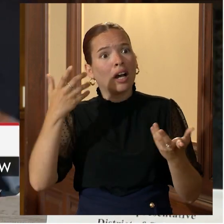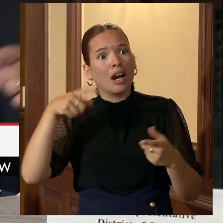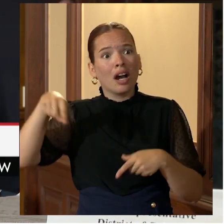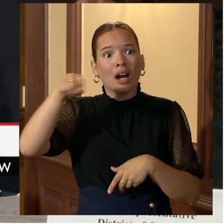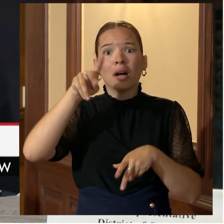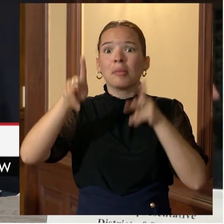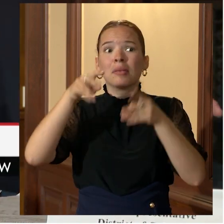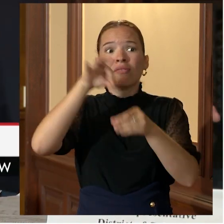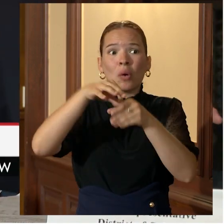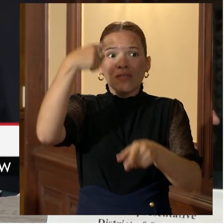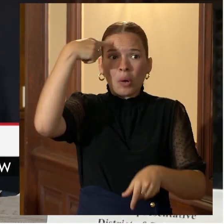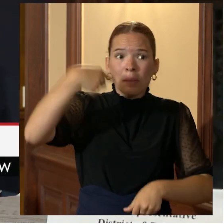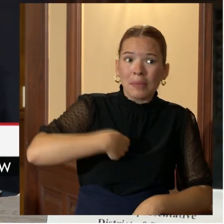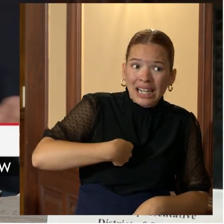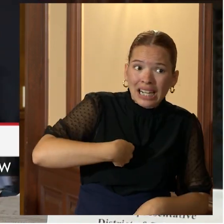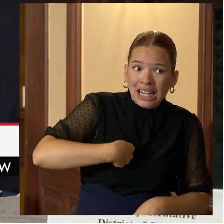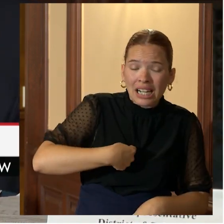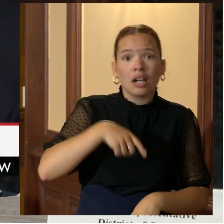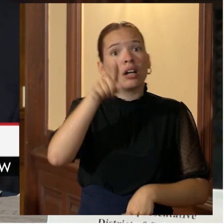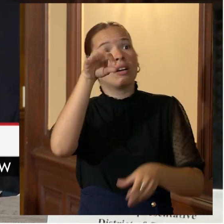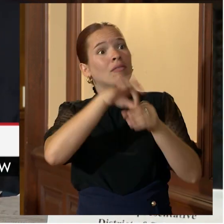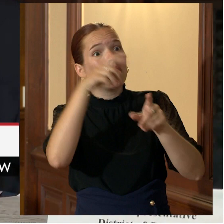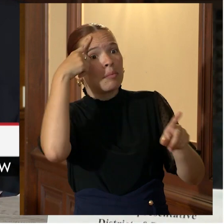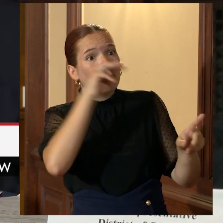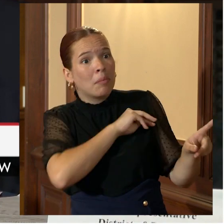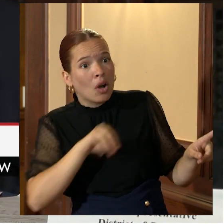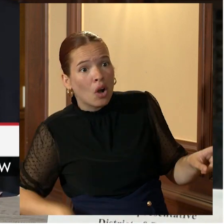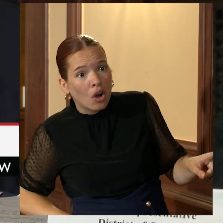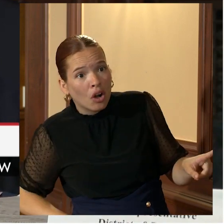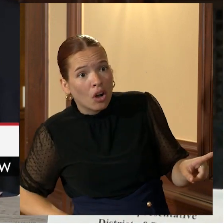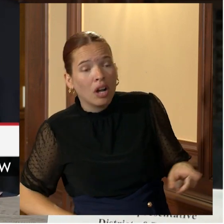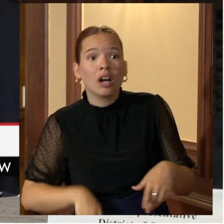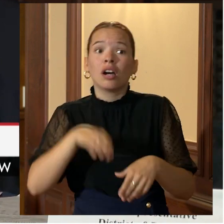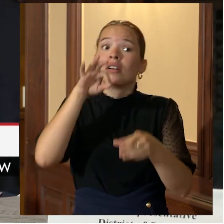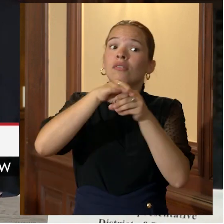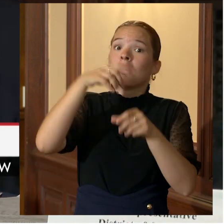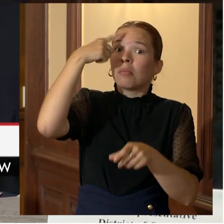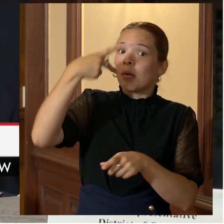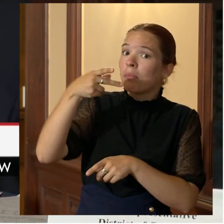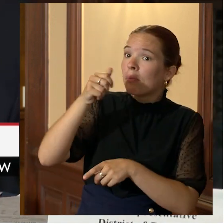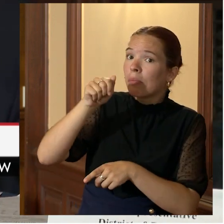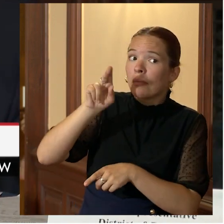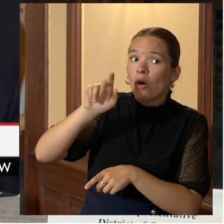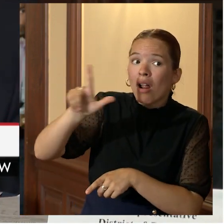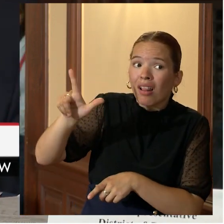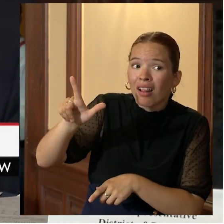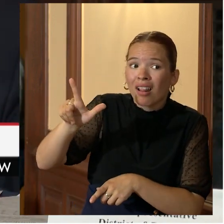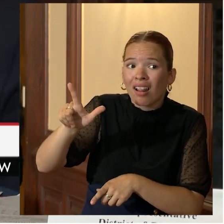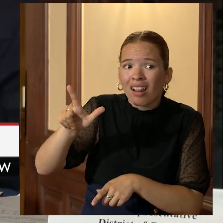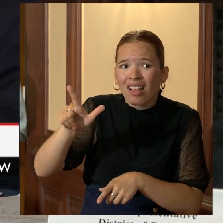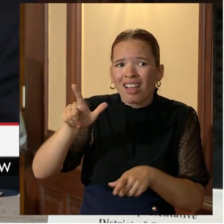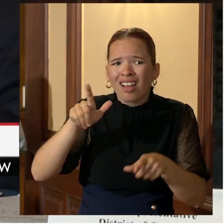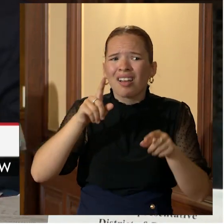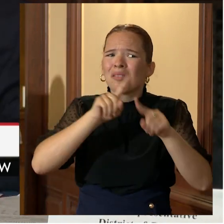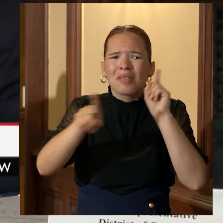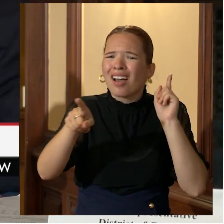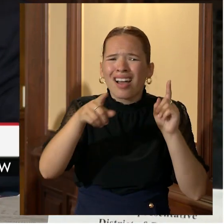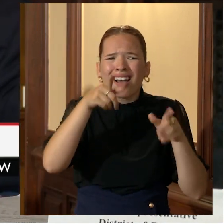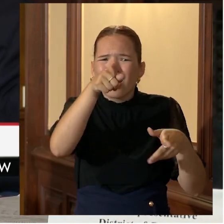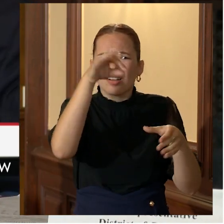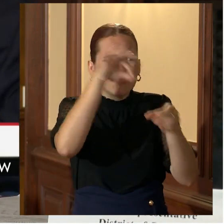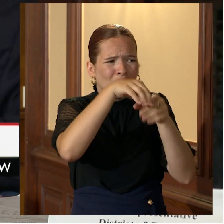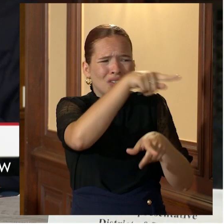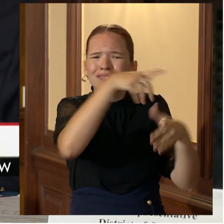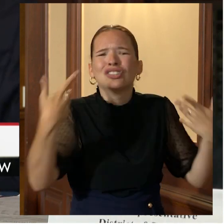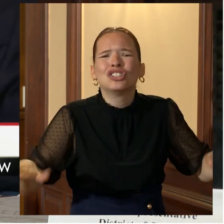for Paul, and voted for him. If their power comes from votes they get from the people, so should ours. Thank you. I'm so